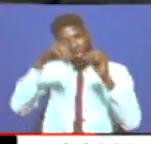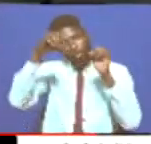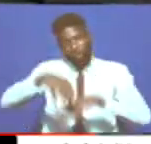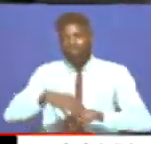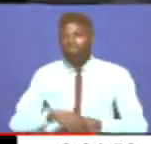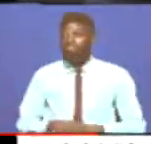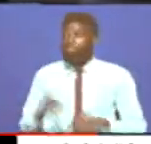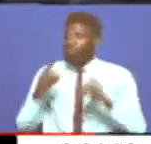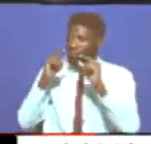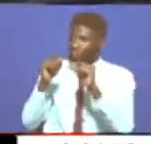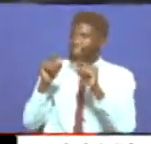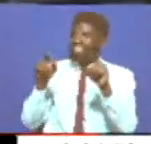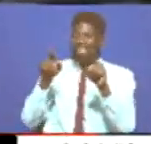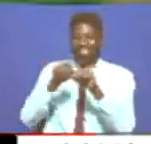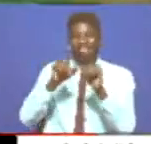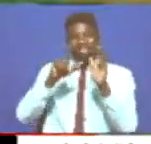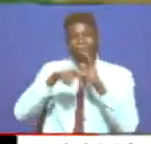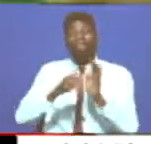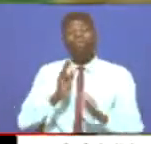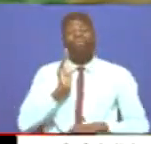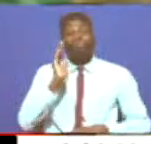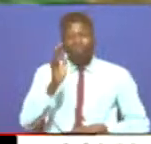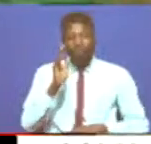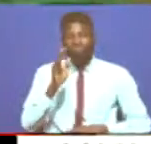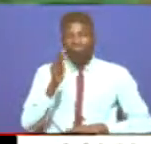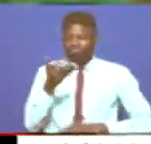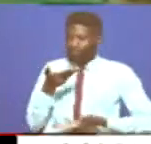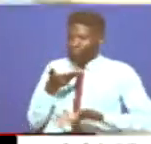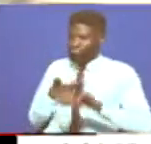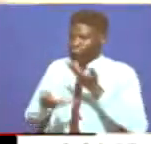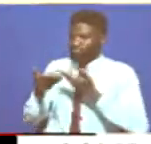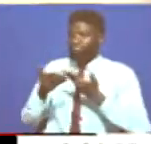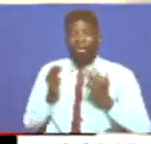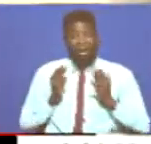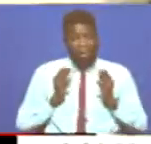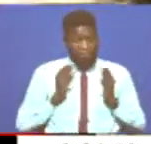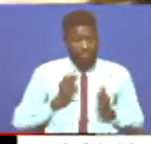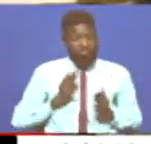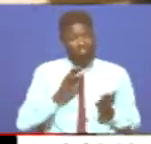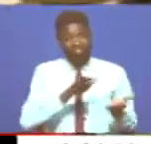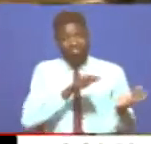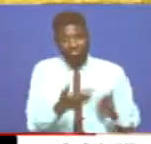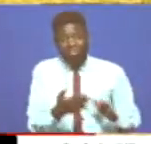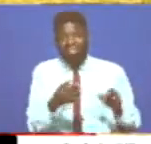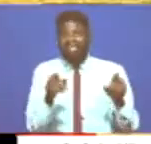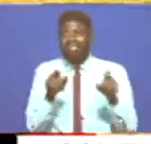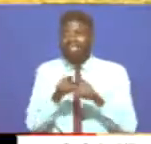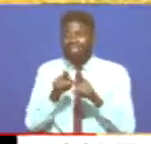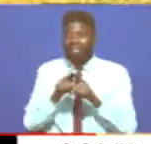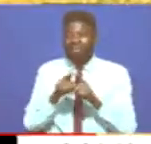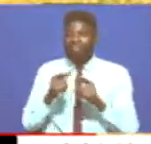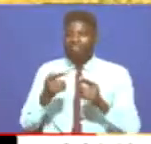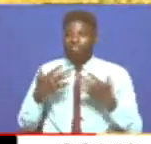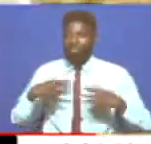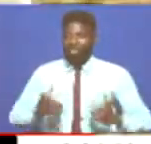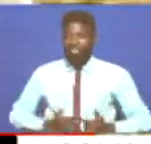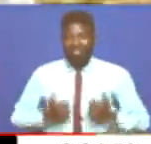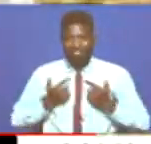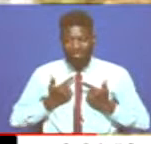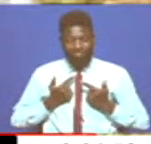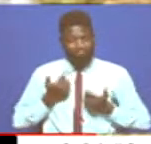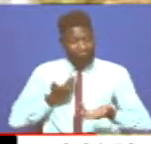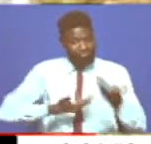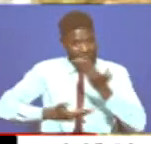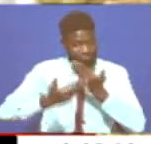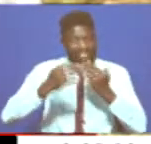will have to take place between the deceased and the living for the body to agree fit in the sitting position in this special coffin. Where